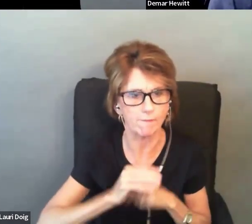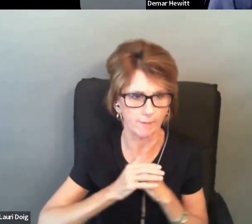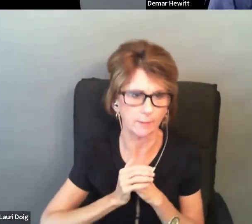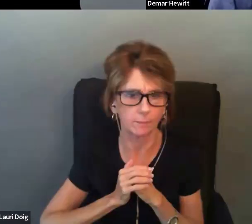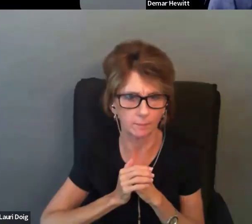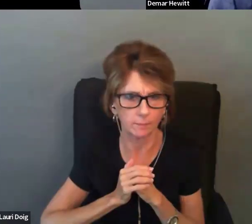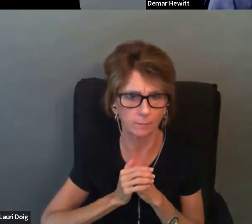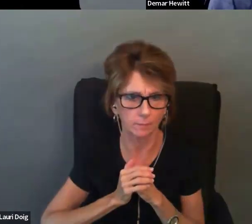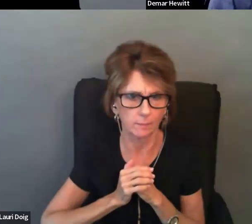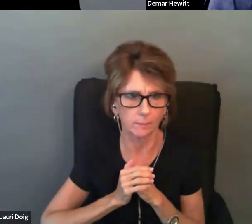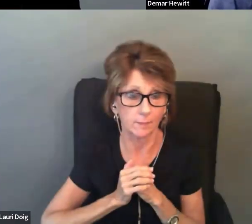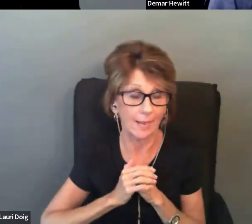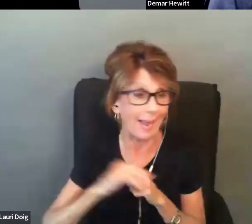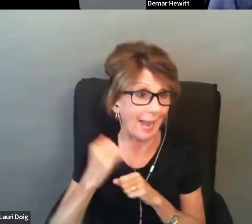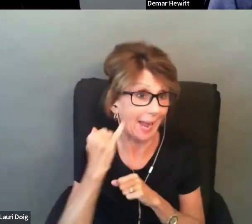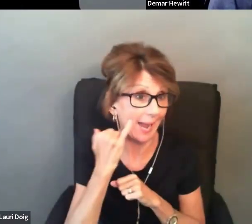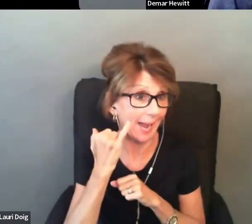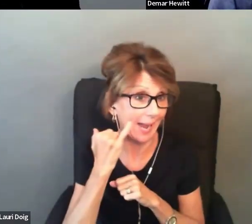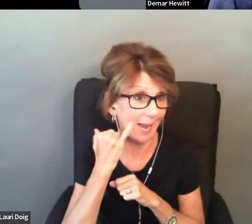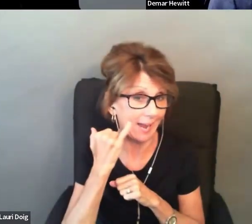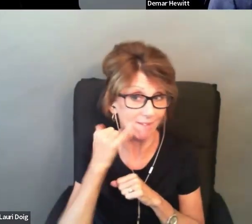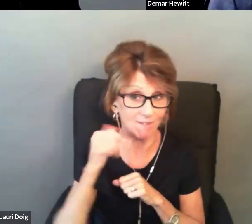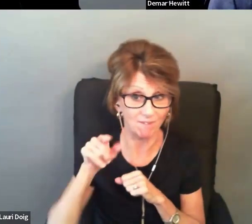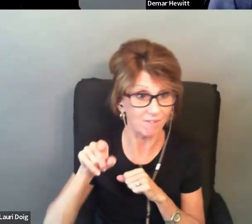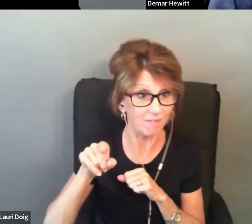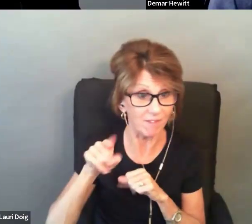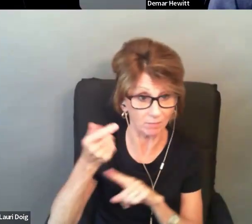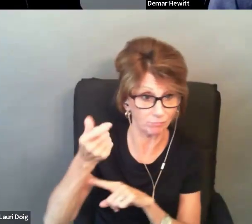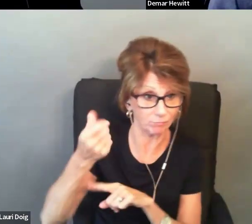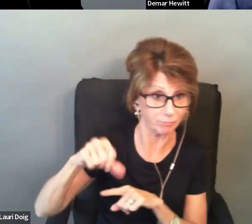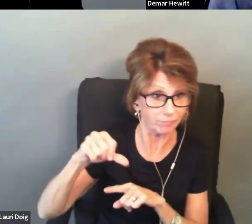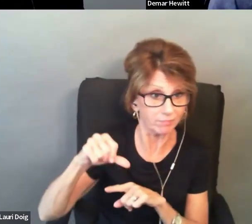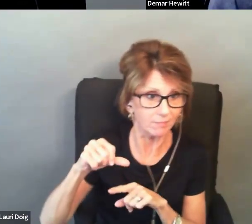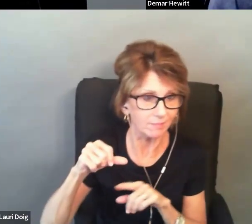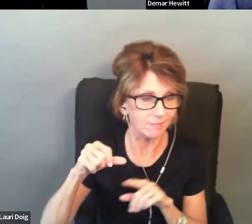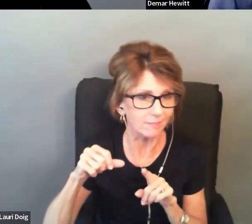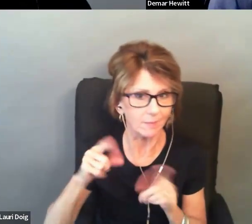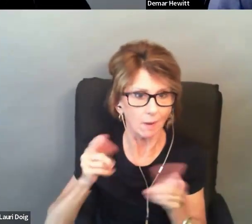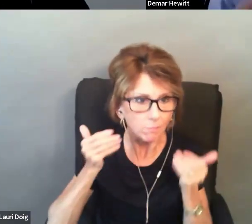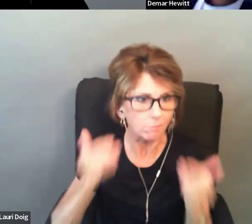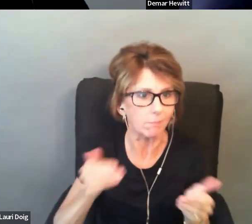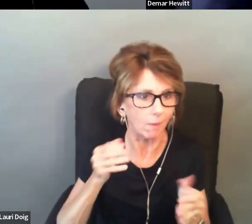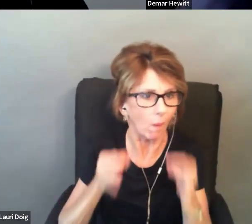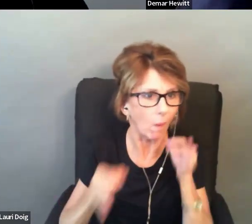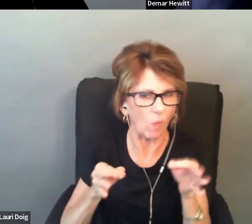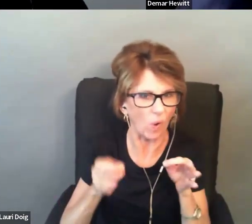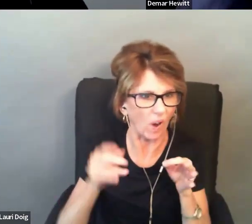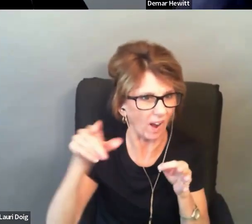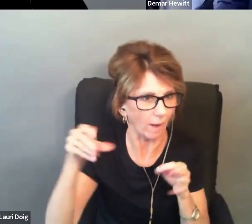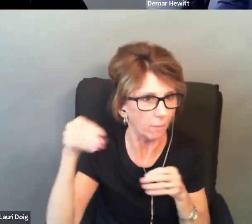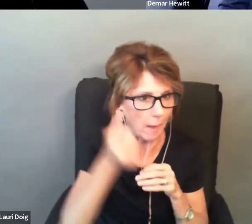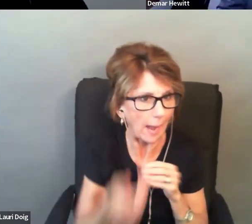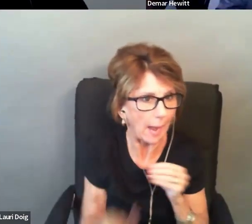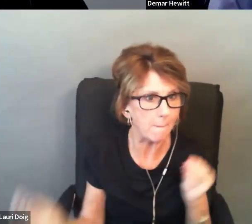the end up cost the breach, you're right, may end up costing them more than